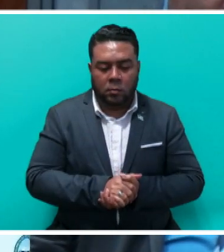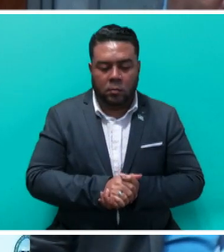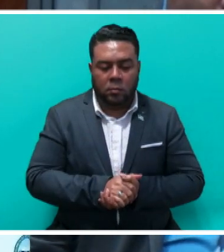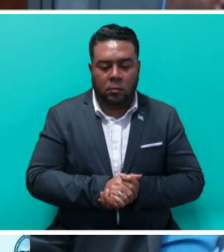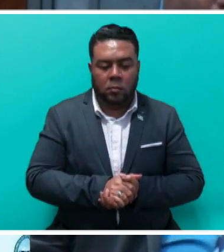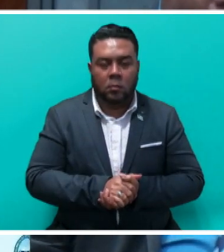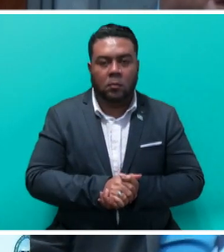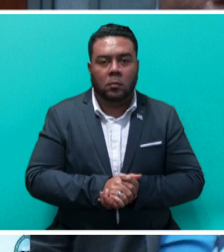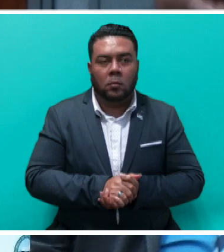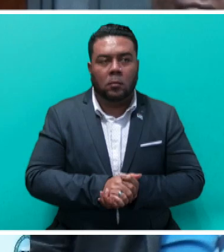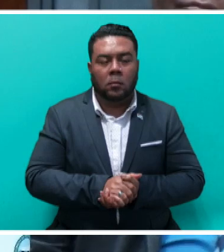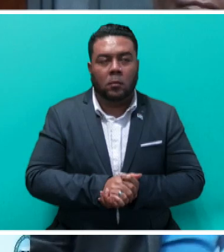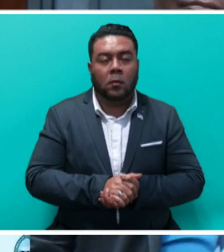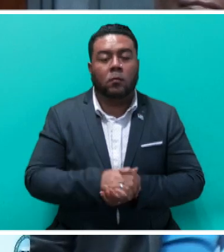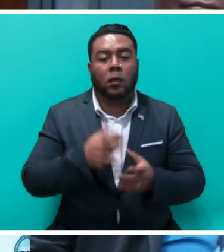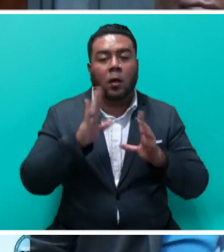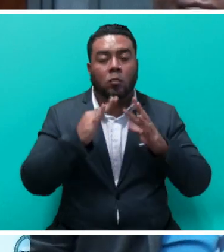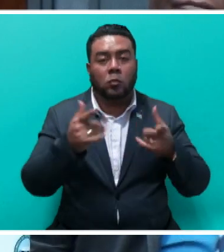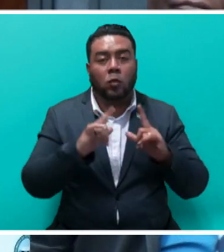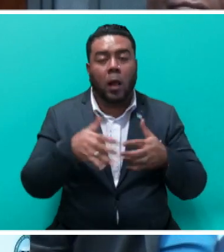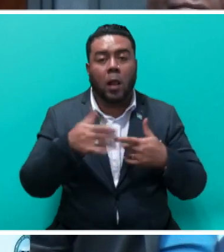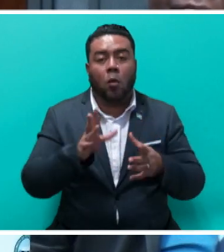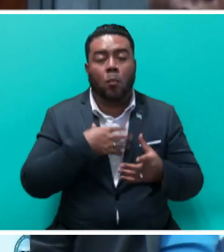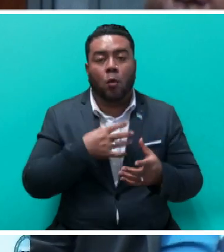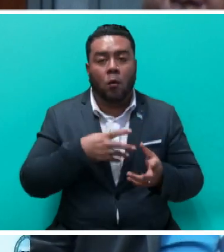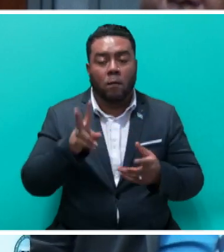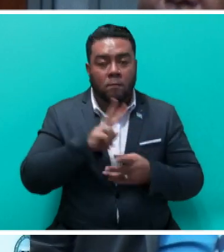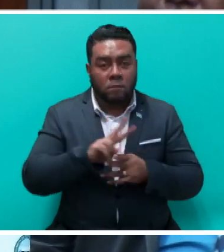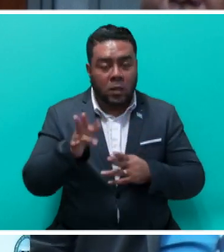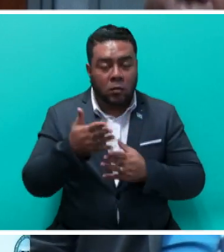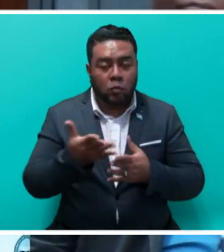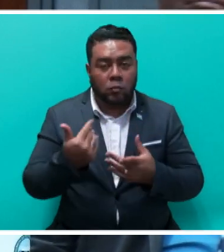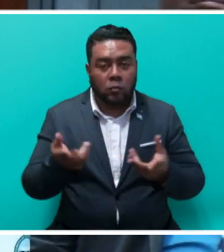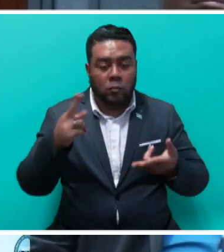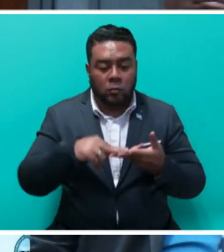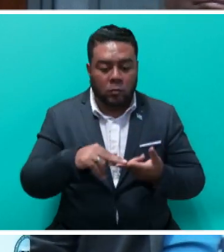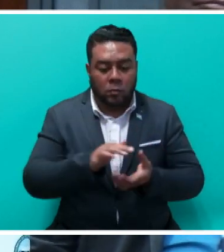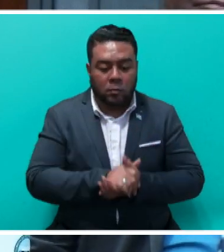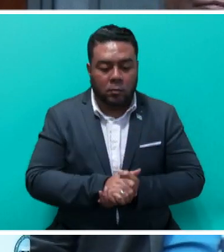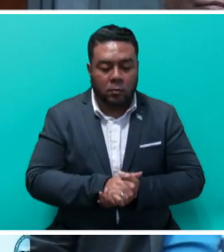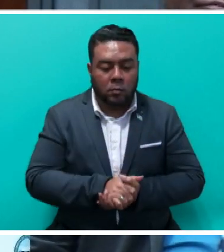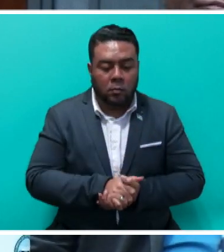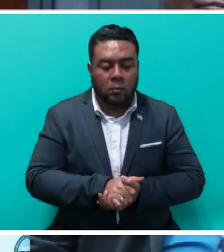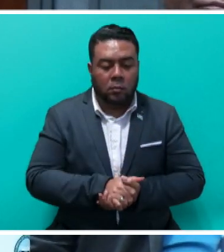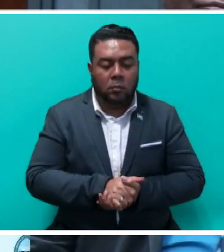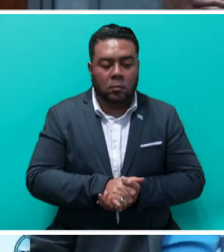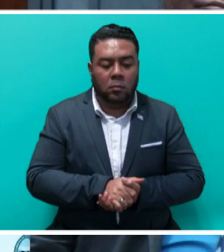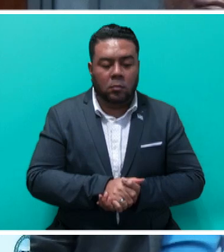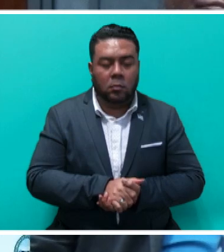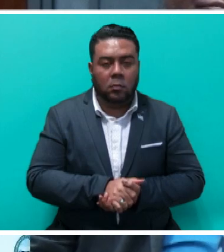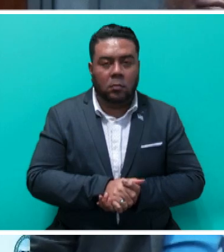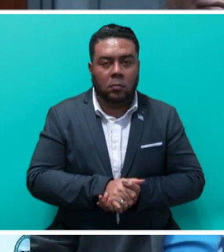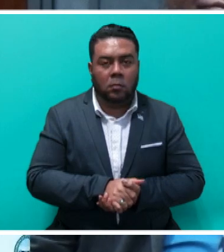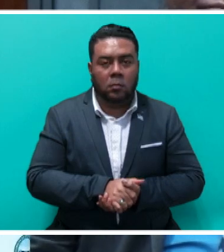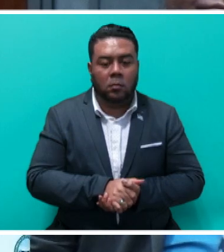The Council of the view that allowing more vehicles to operate without corresponding improvements in infrastructure would lead